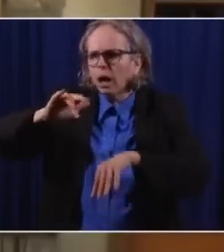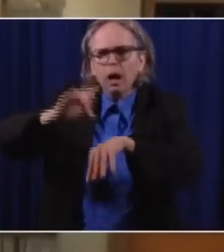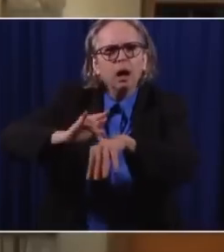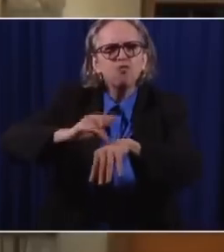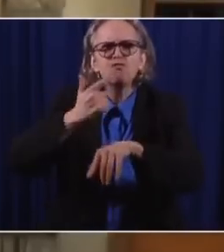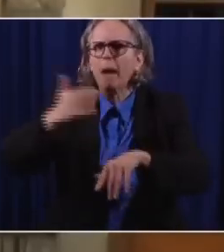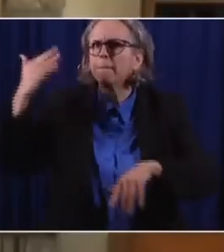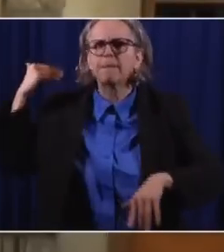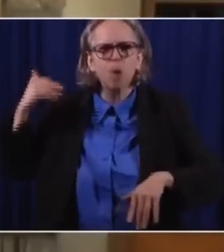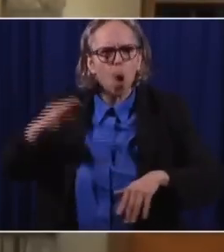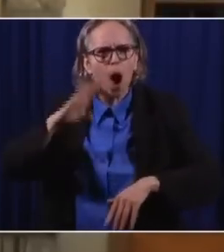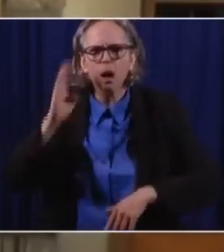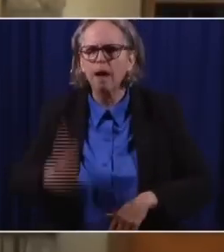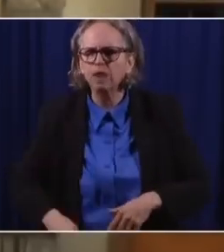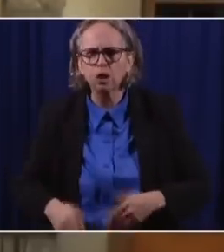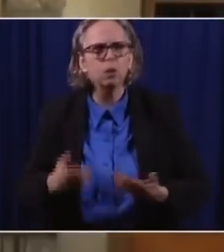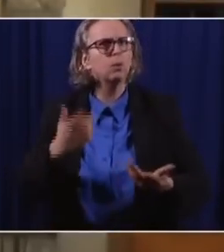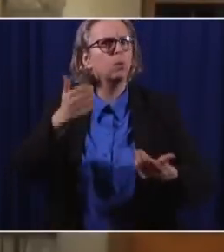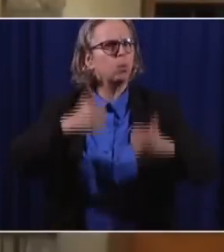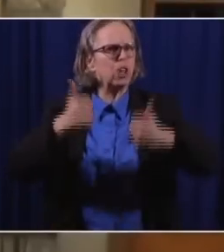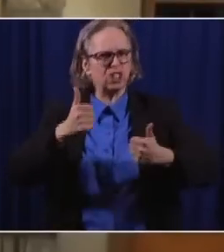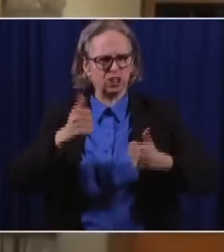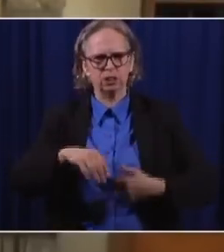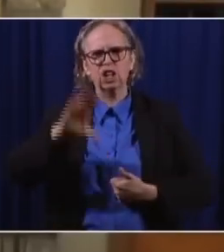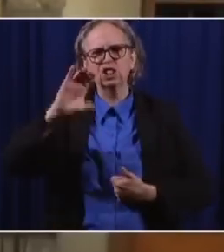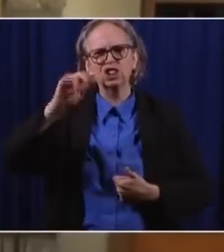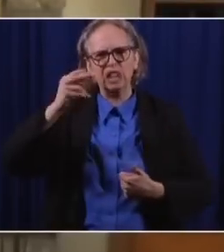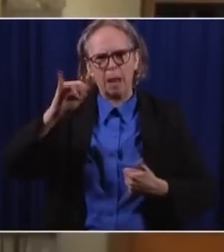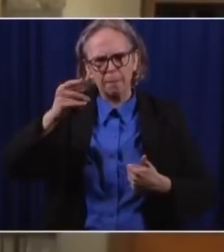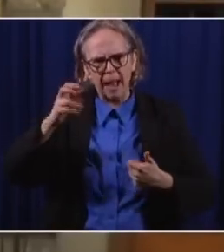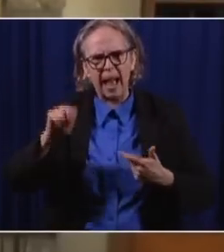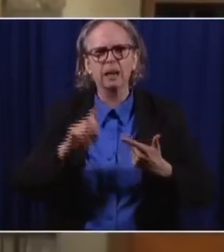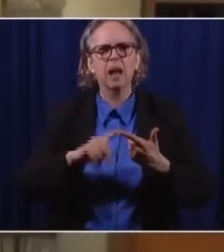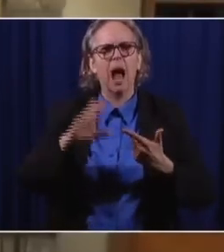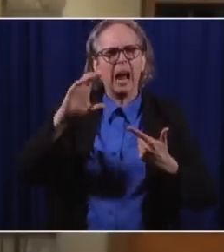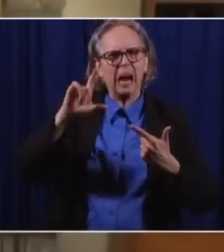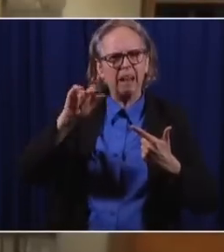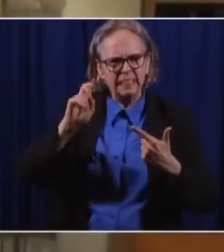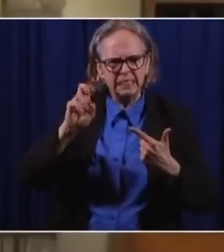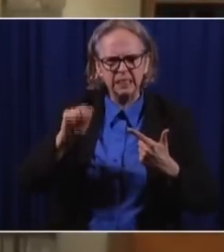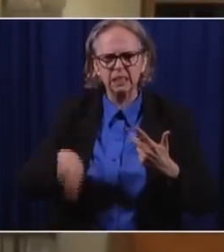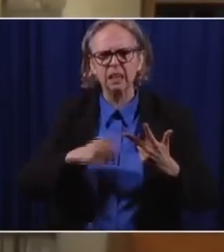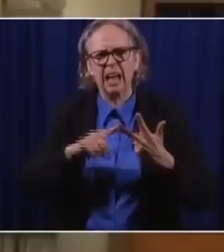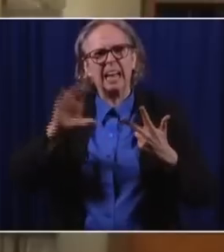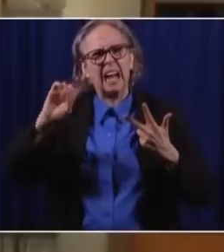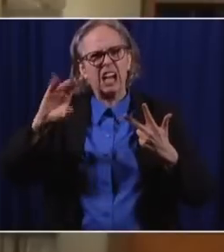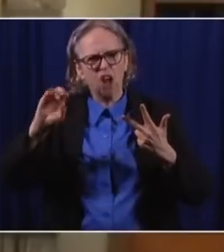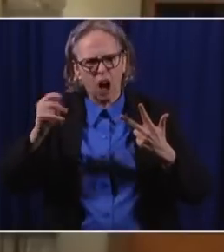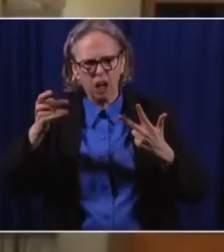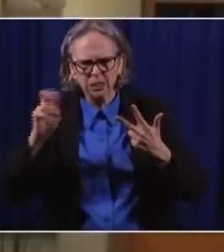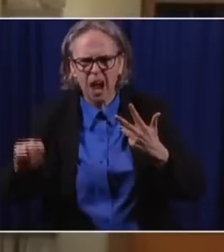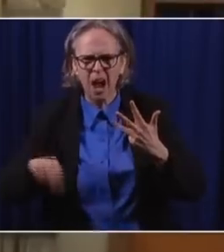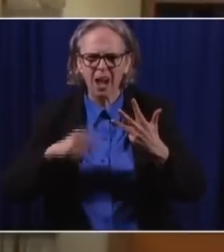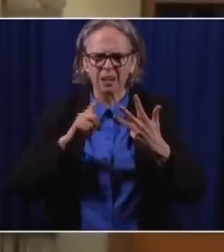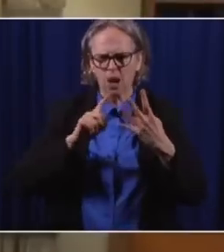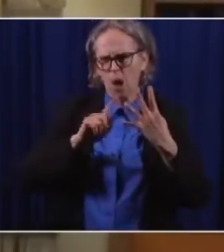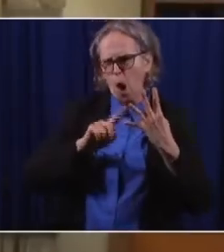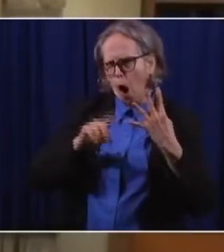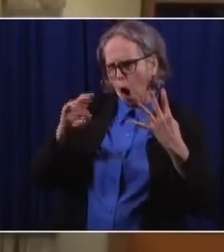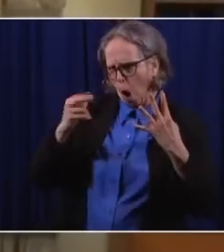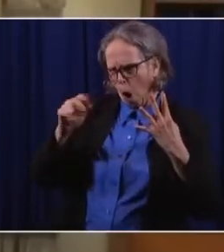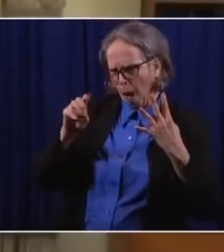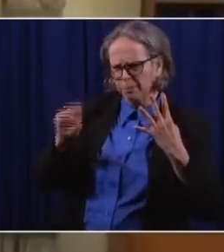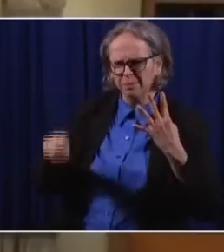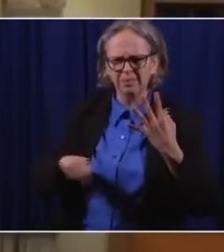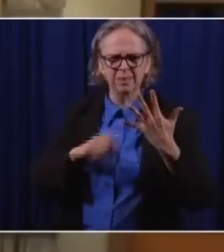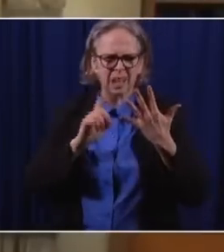are. These have not been read before. Champaign, Clinton, Coshocton, Holmes, Jefferson, Morrow, Sandusky.